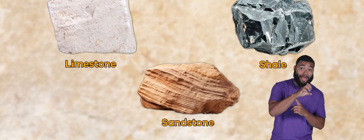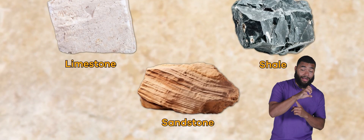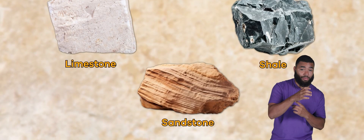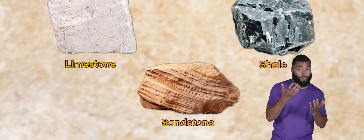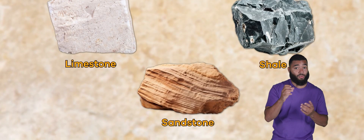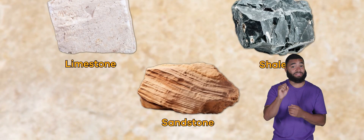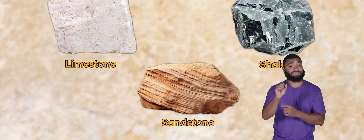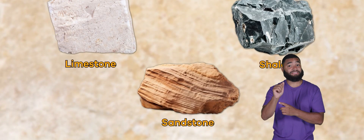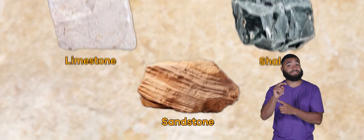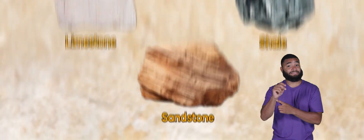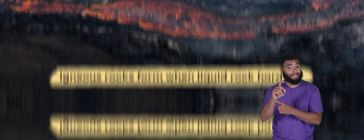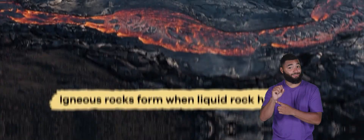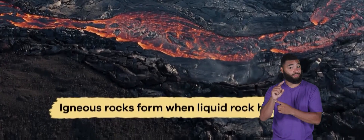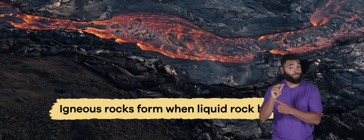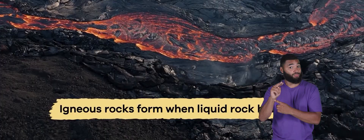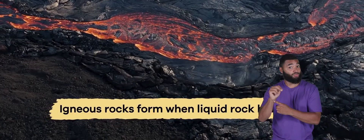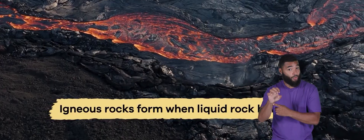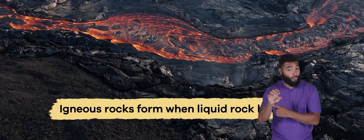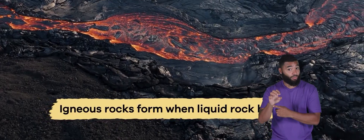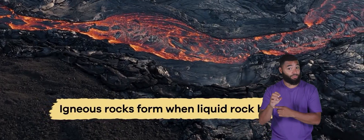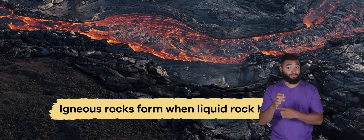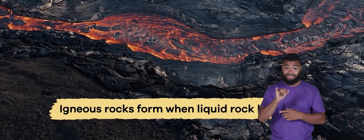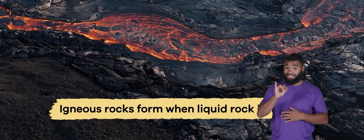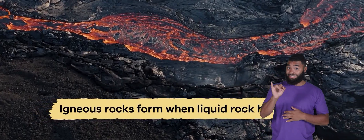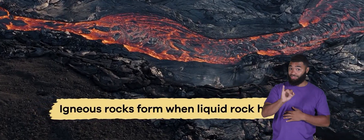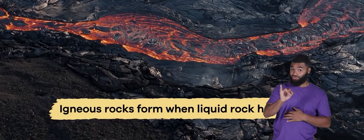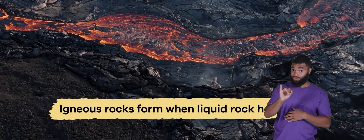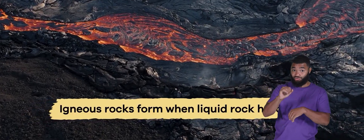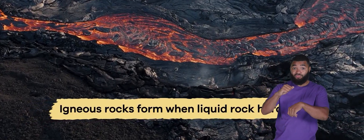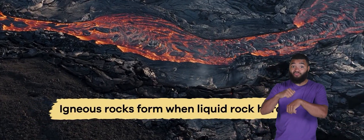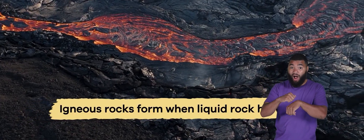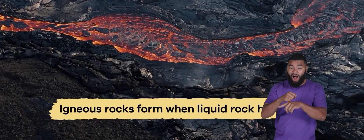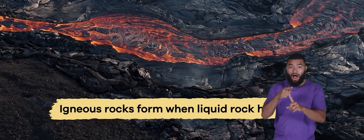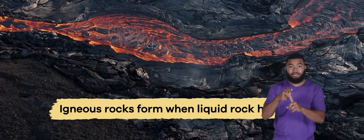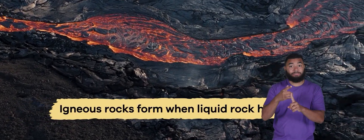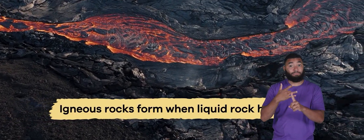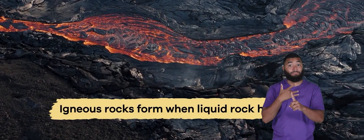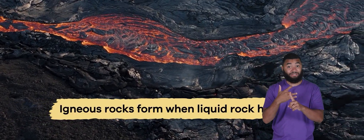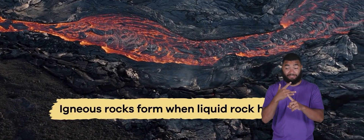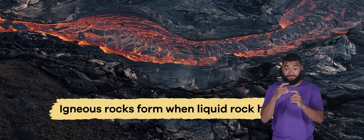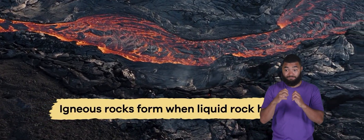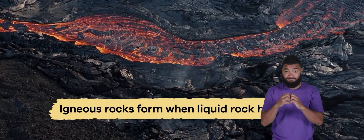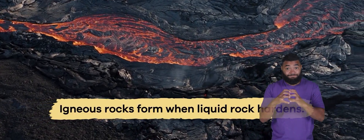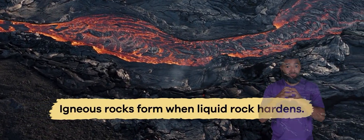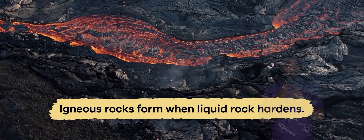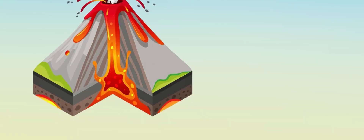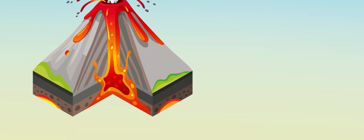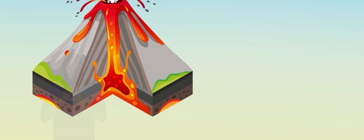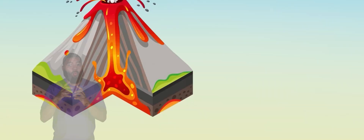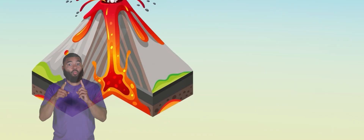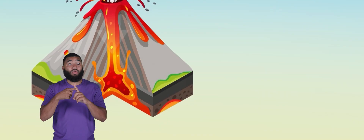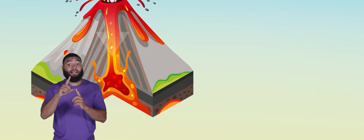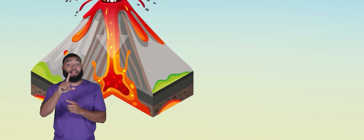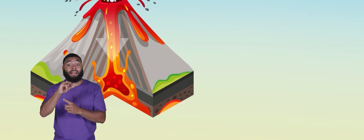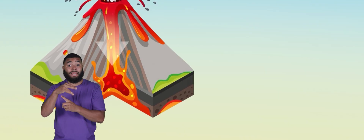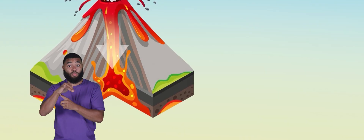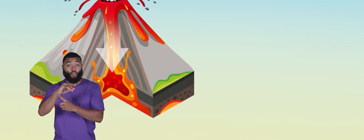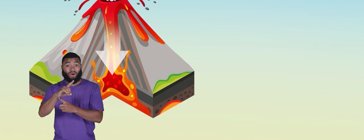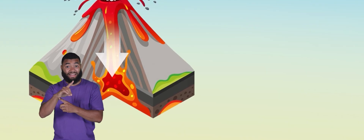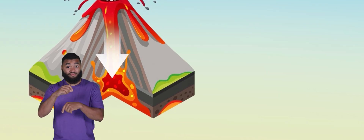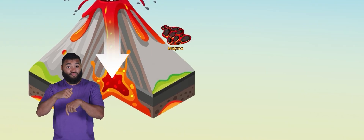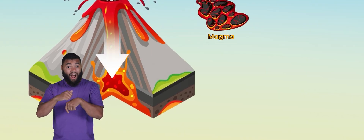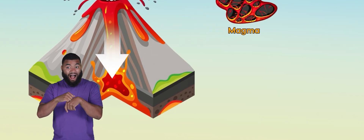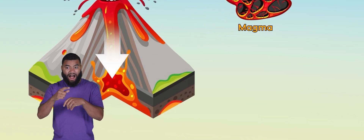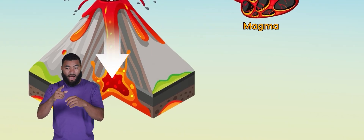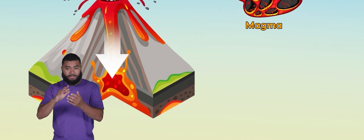sandstone. Igneous rocks form when liquid rock hardens. When the liquid rock is below